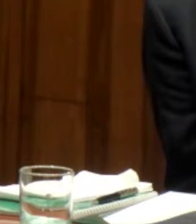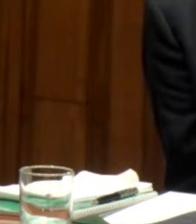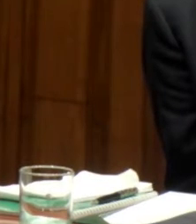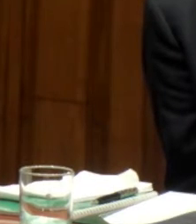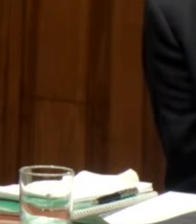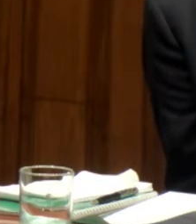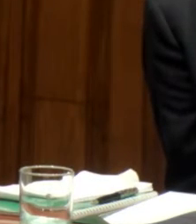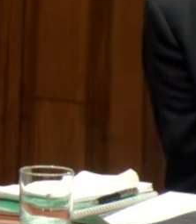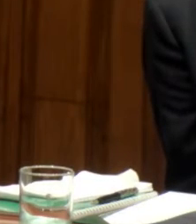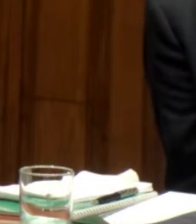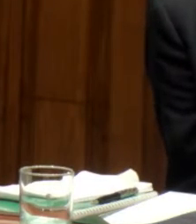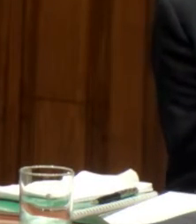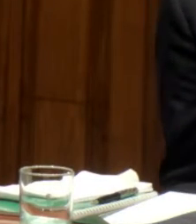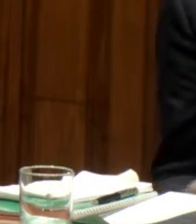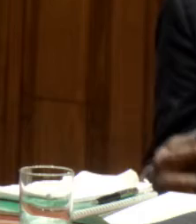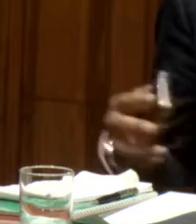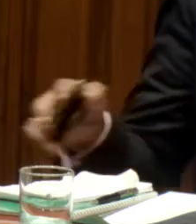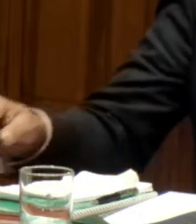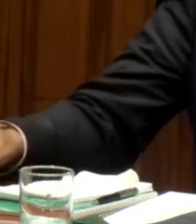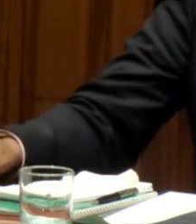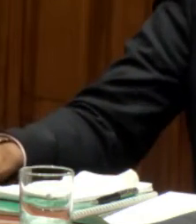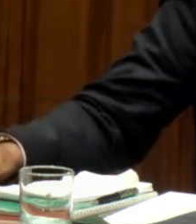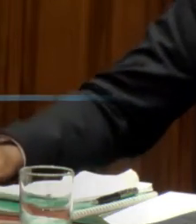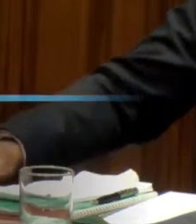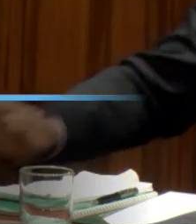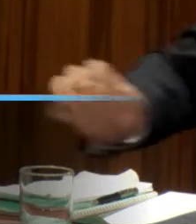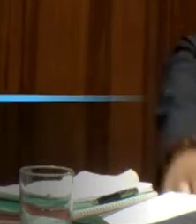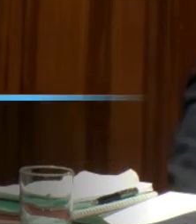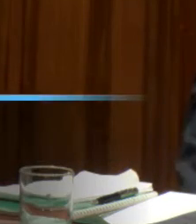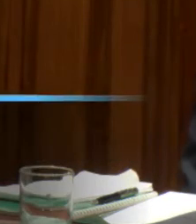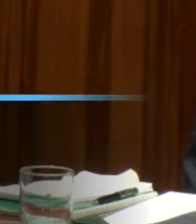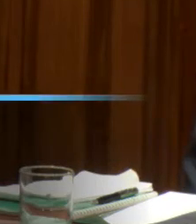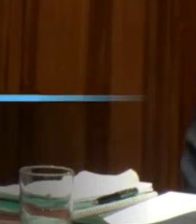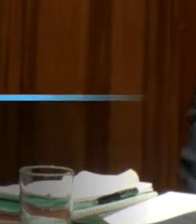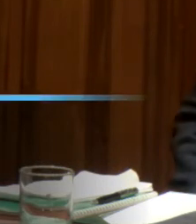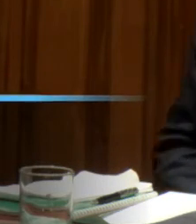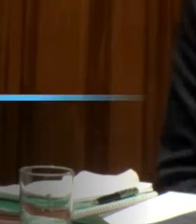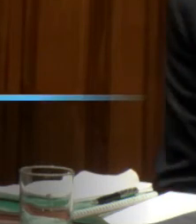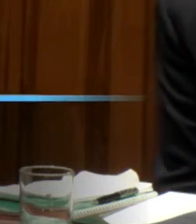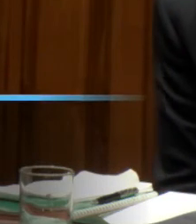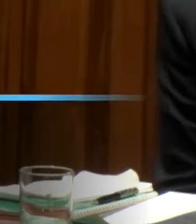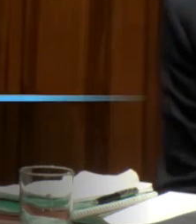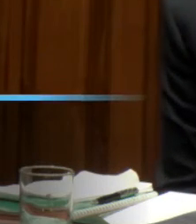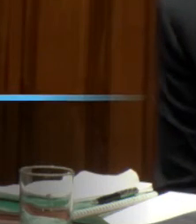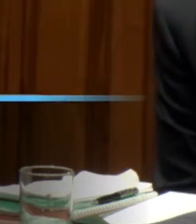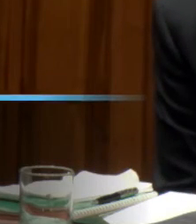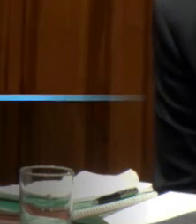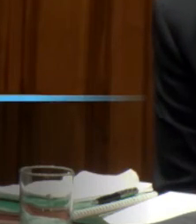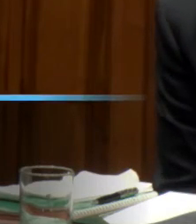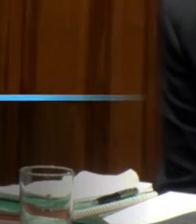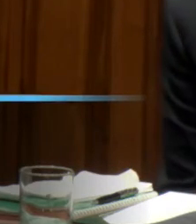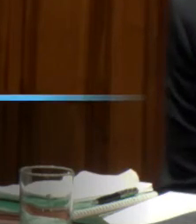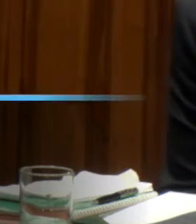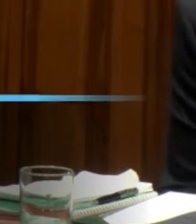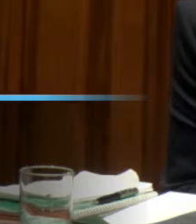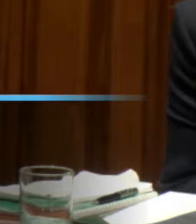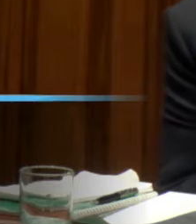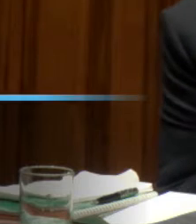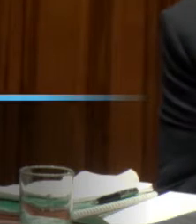number of building permit applications received, approved, and issued by the municipal councils.